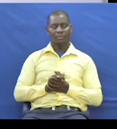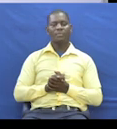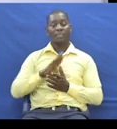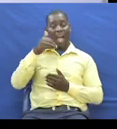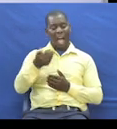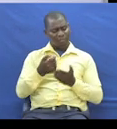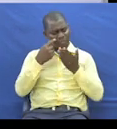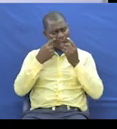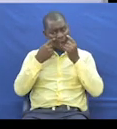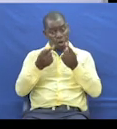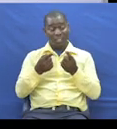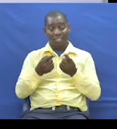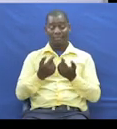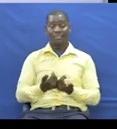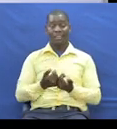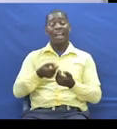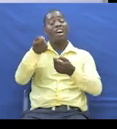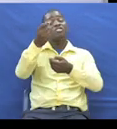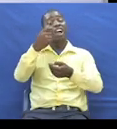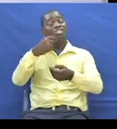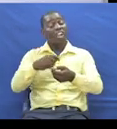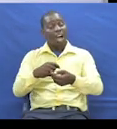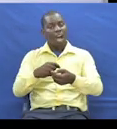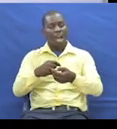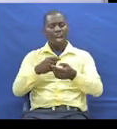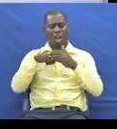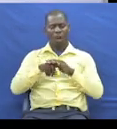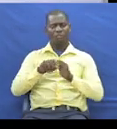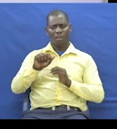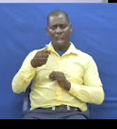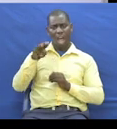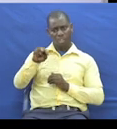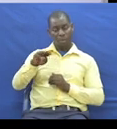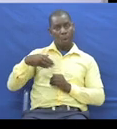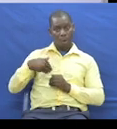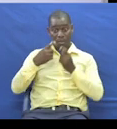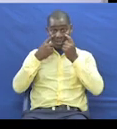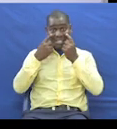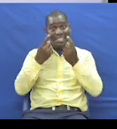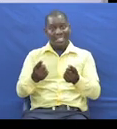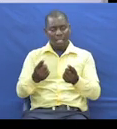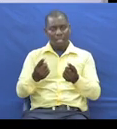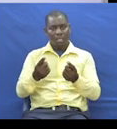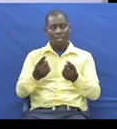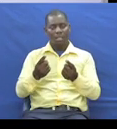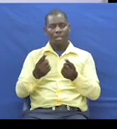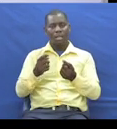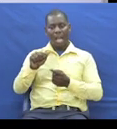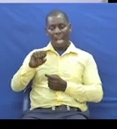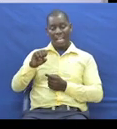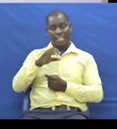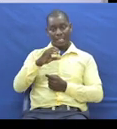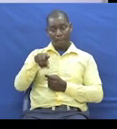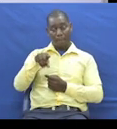After looking now the structure of the atom, let us see one aspect or important